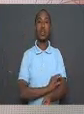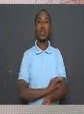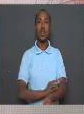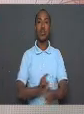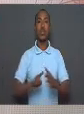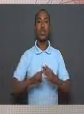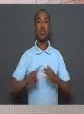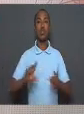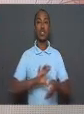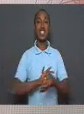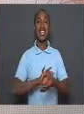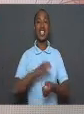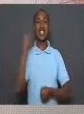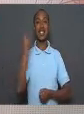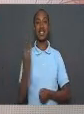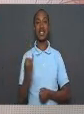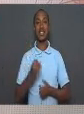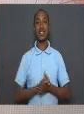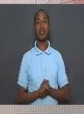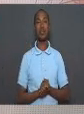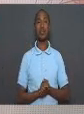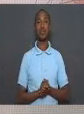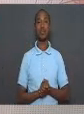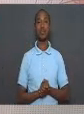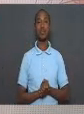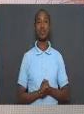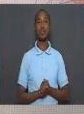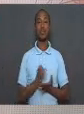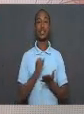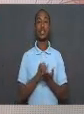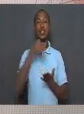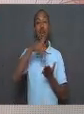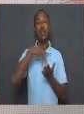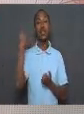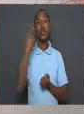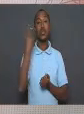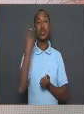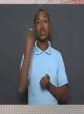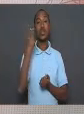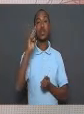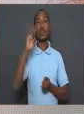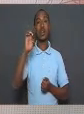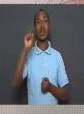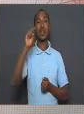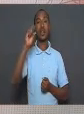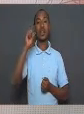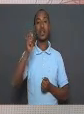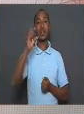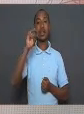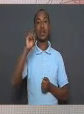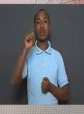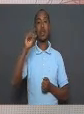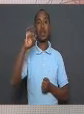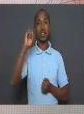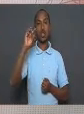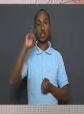expose the skeletal structure. It is also used in the resomation process, which is